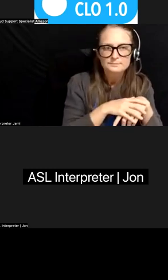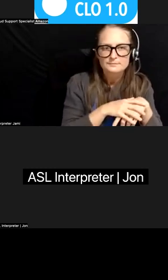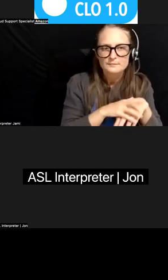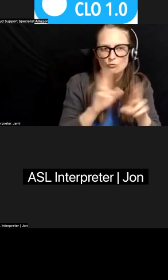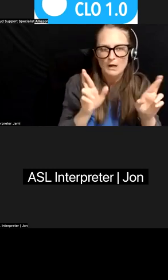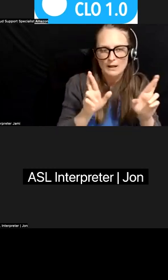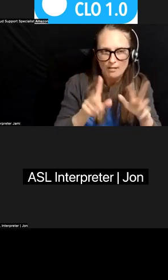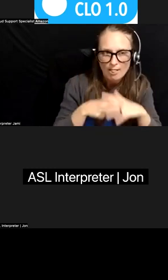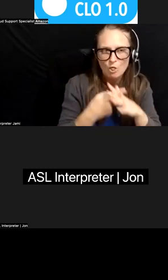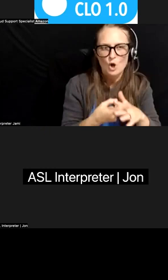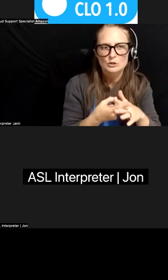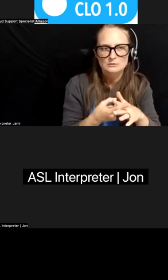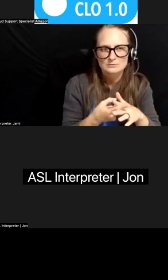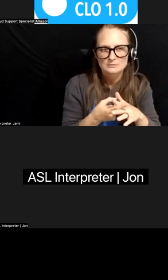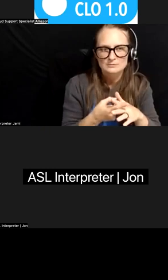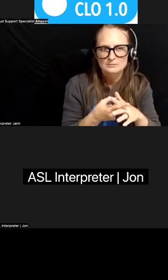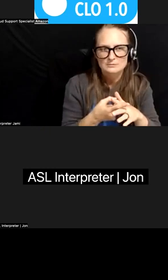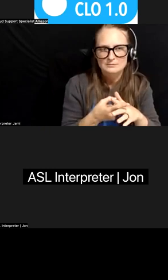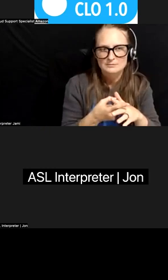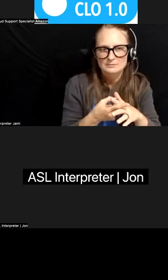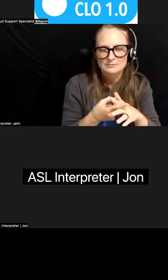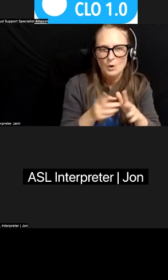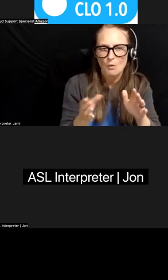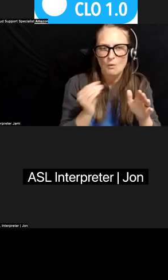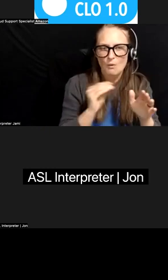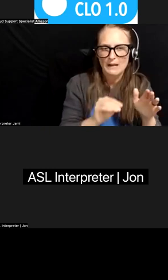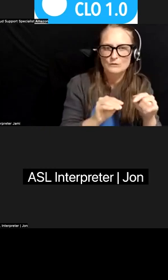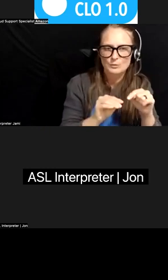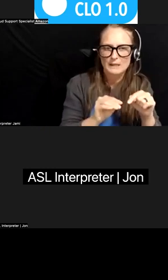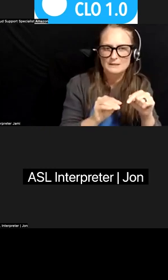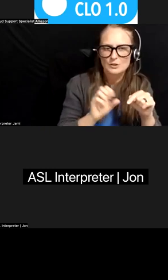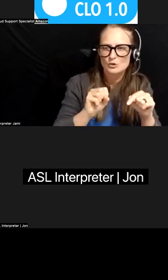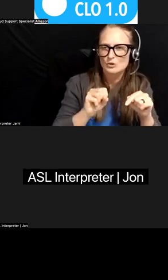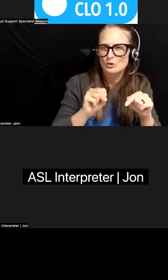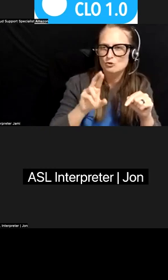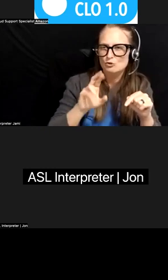no, I needed to paste the script in there, sorry. Hold on.